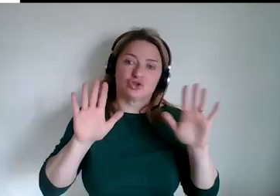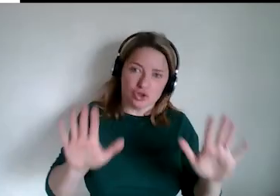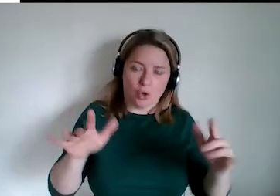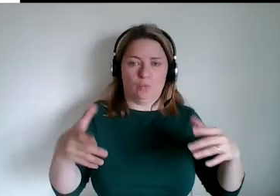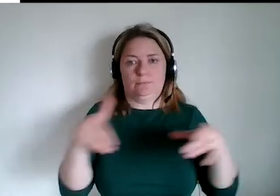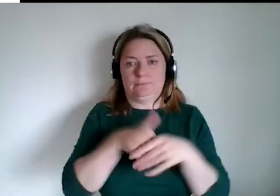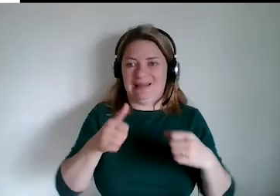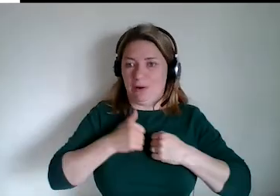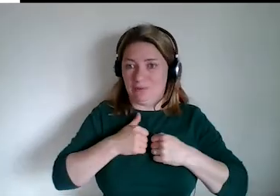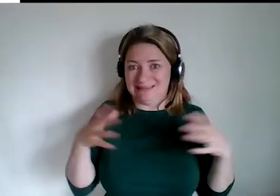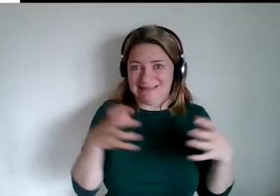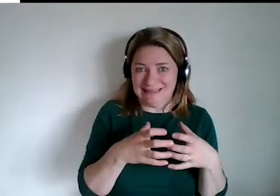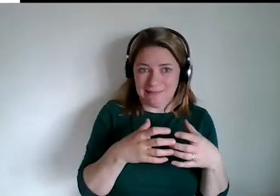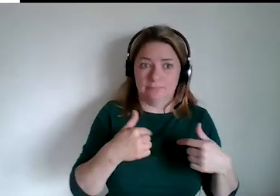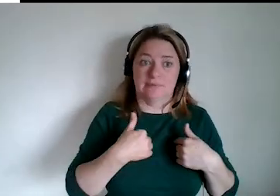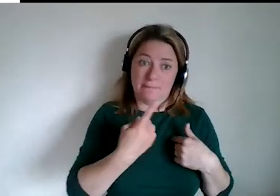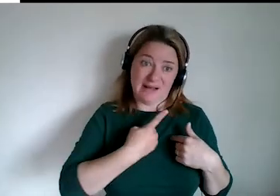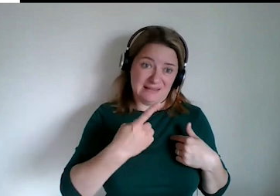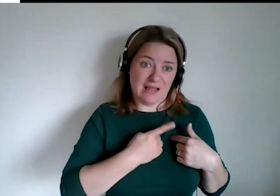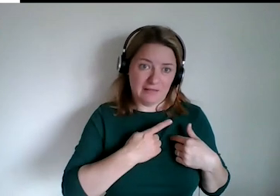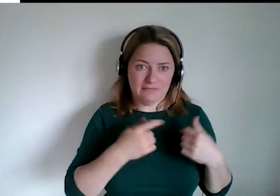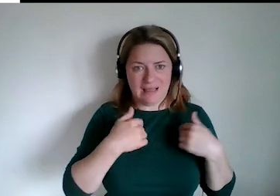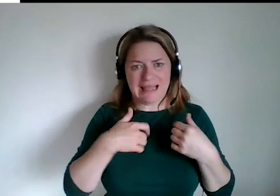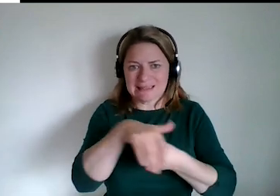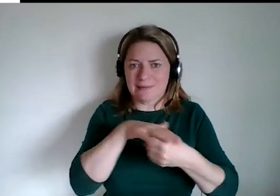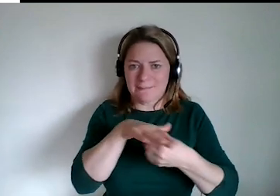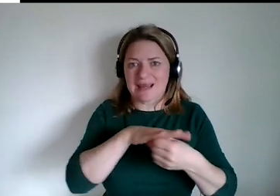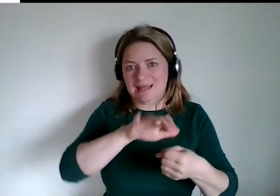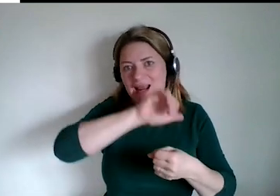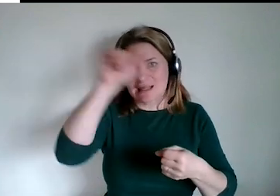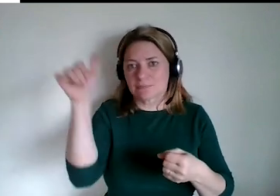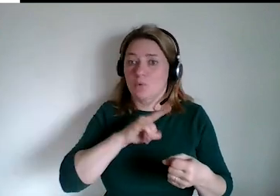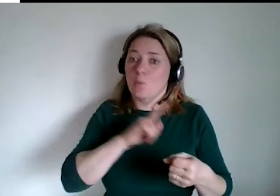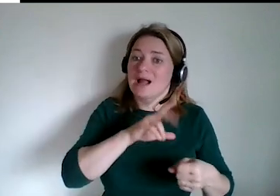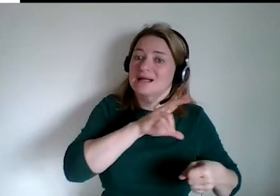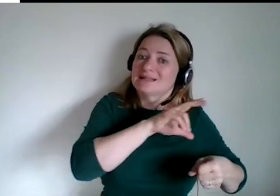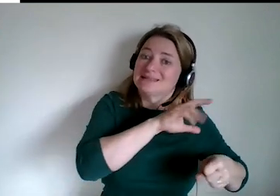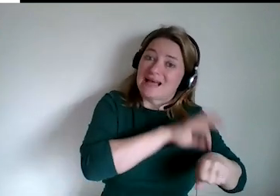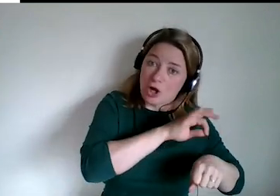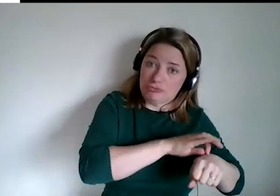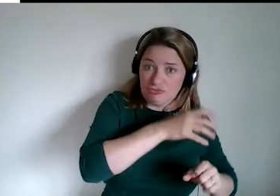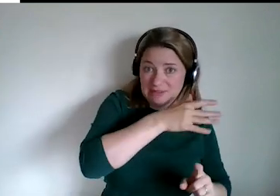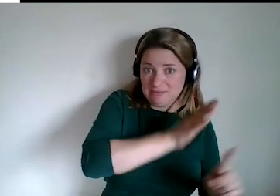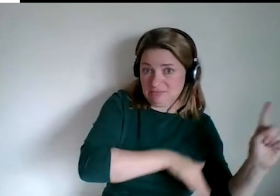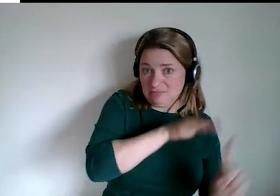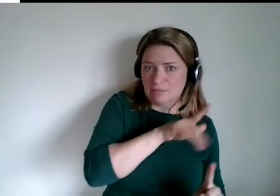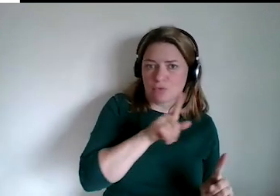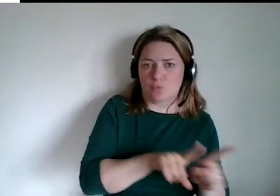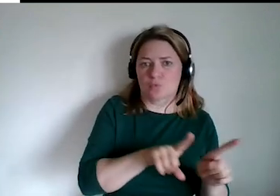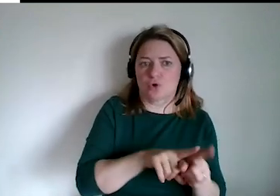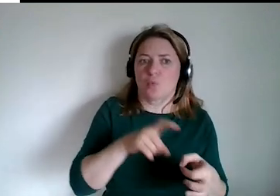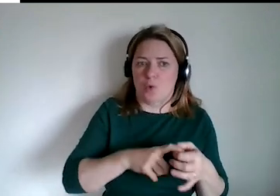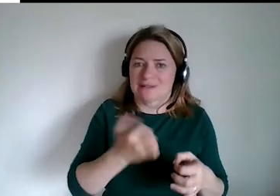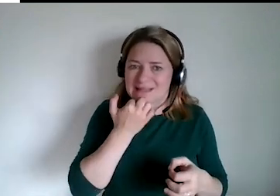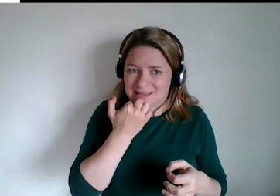terms of our team, there was myself, who's a domain expert, because I'm a psychiatrist by background, but also a quantitative methodologist. There was Fiona